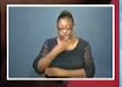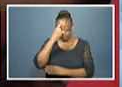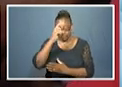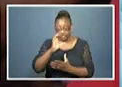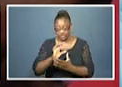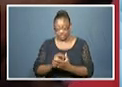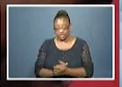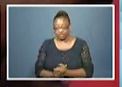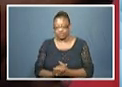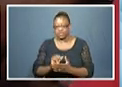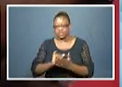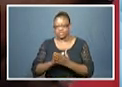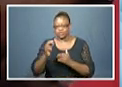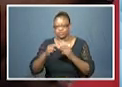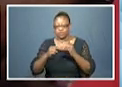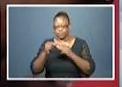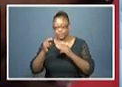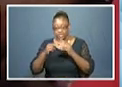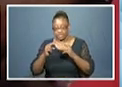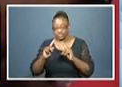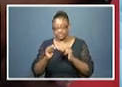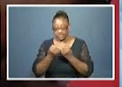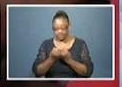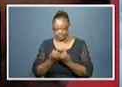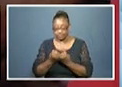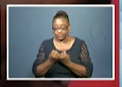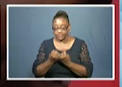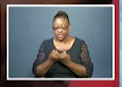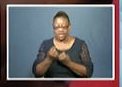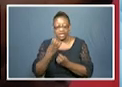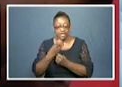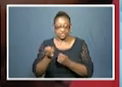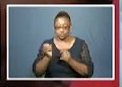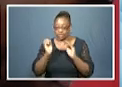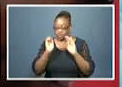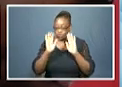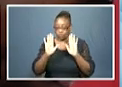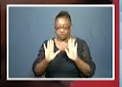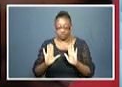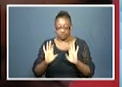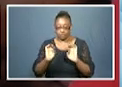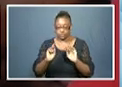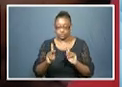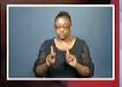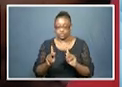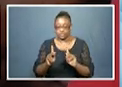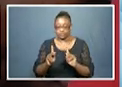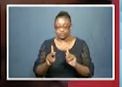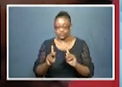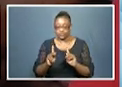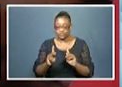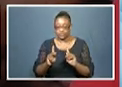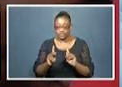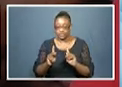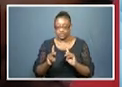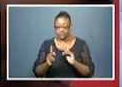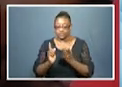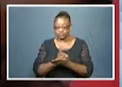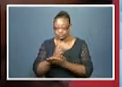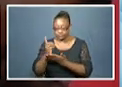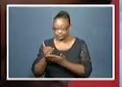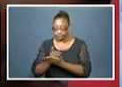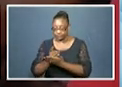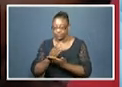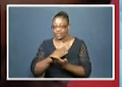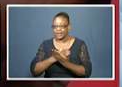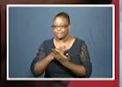part of that is building the capacity of our team. So we had a wonderful opportunity in several of the sessions to improve